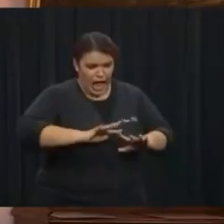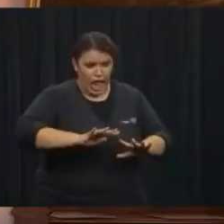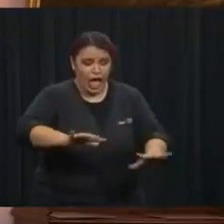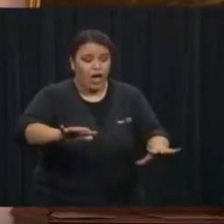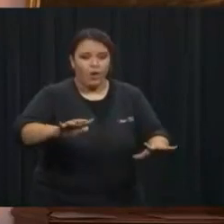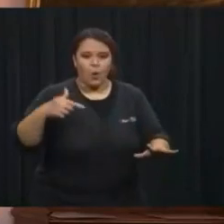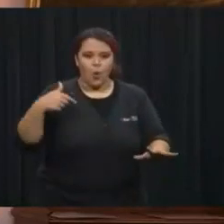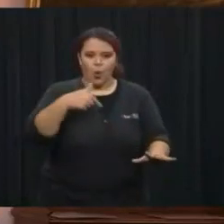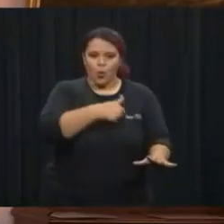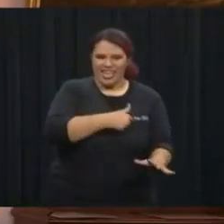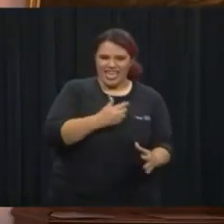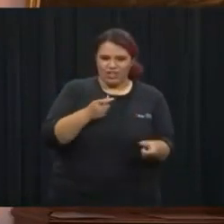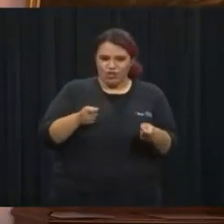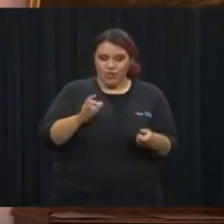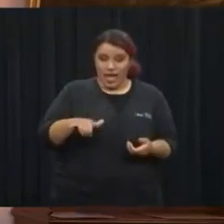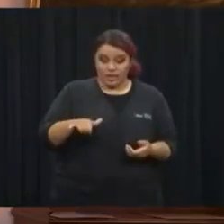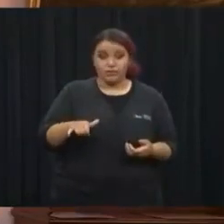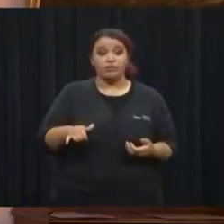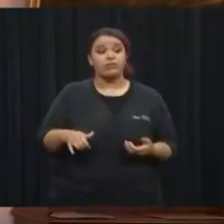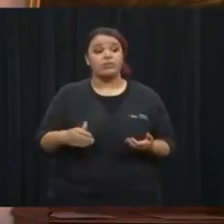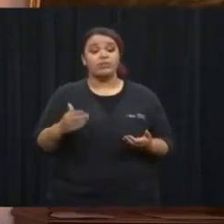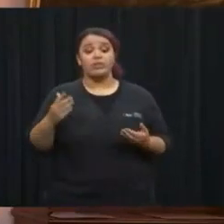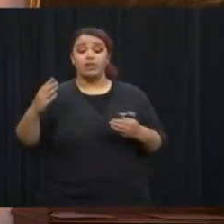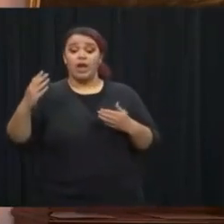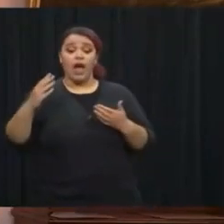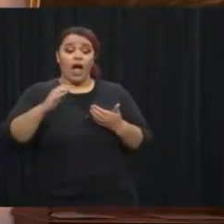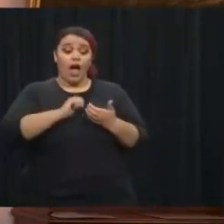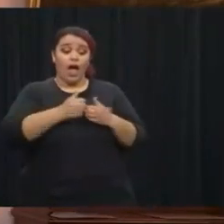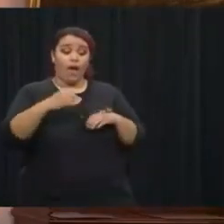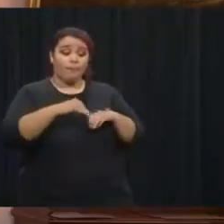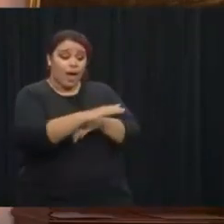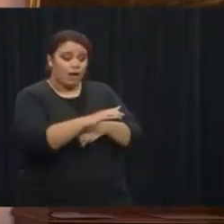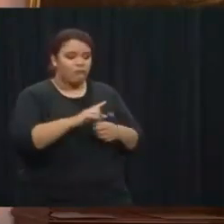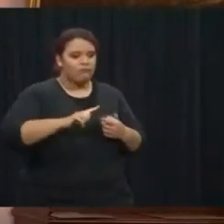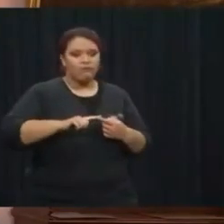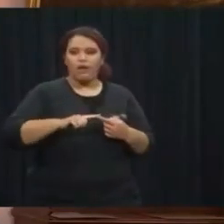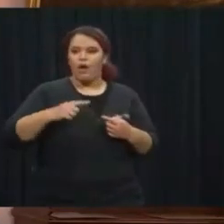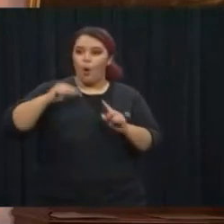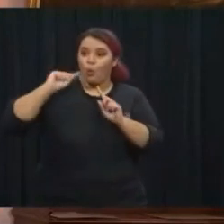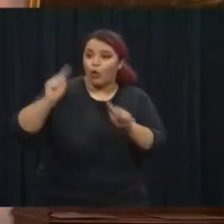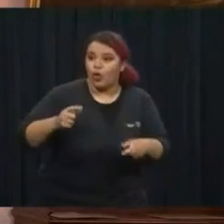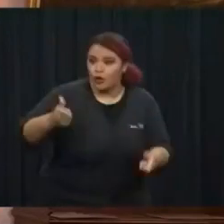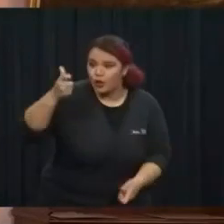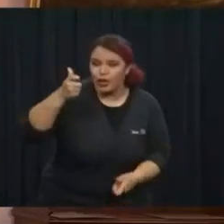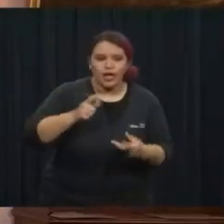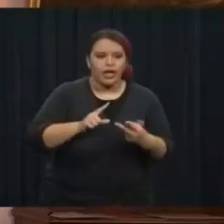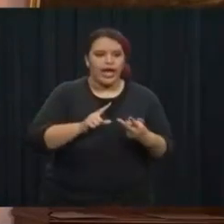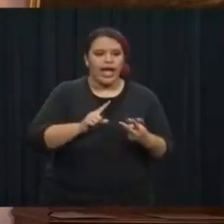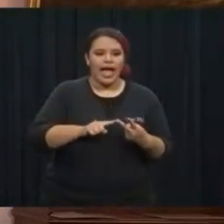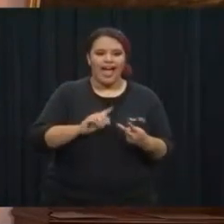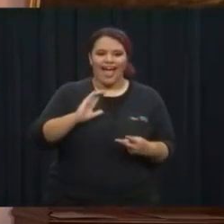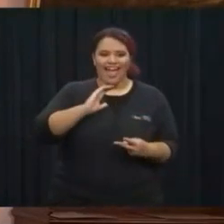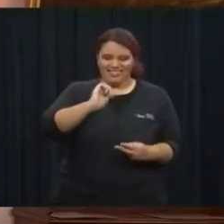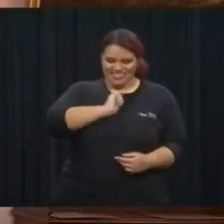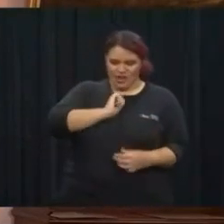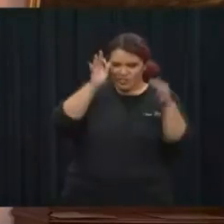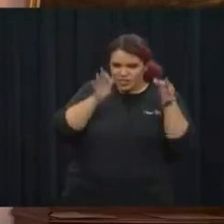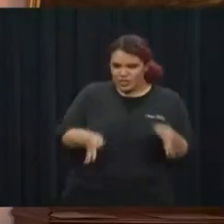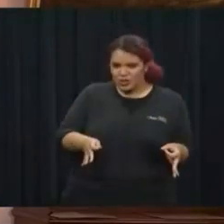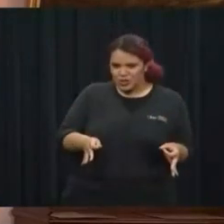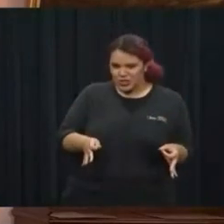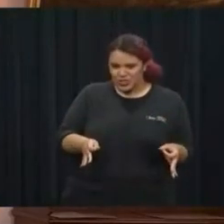Patrick's Day. You made similar remarks today. Do you think people are ignoring good advice? Do you think they're not understanding the advice they're being